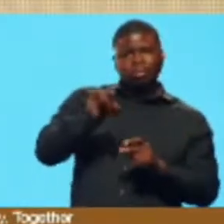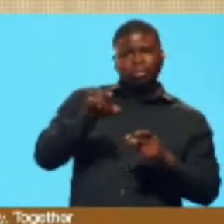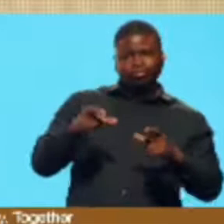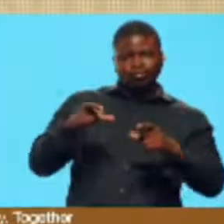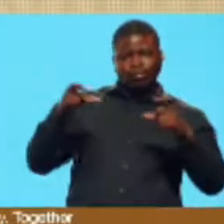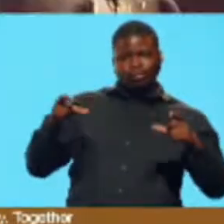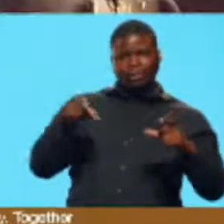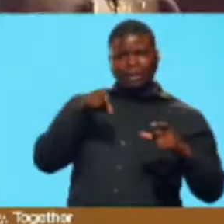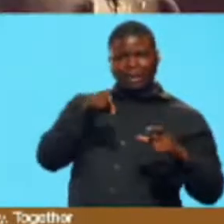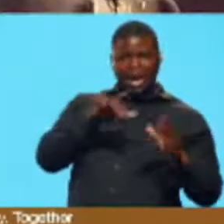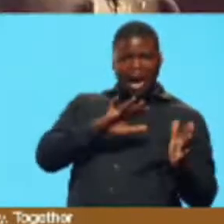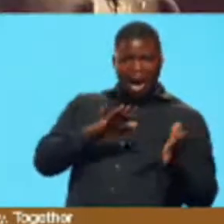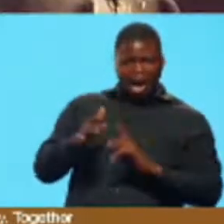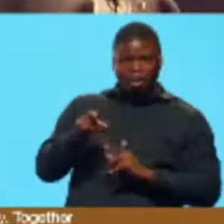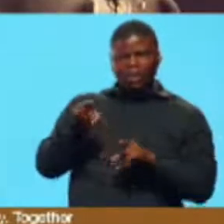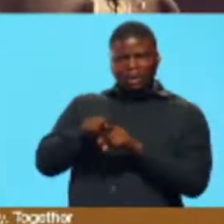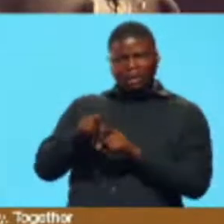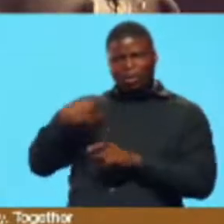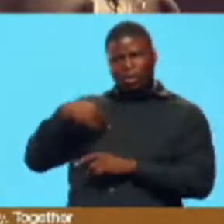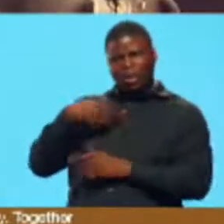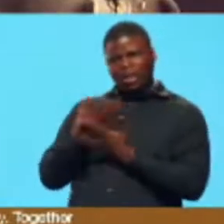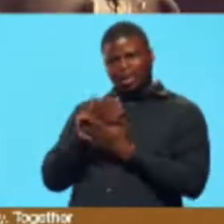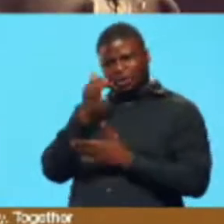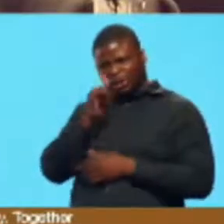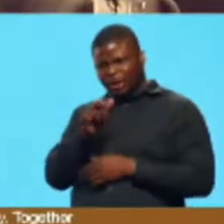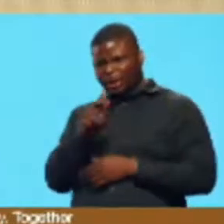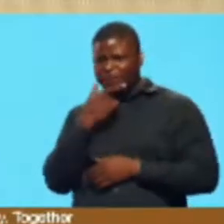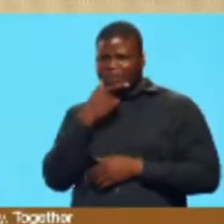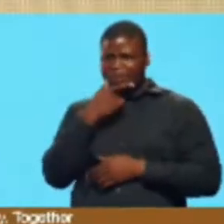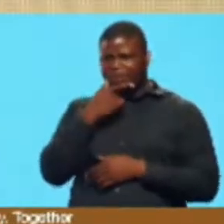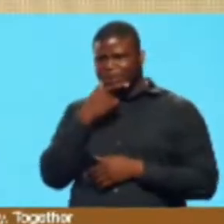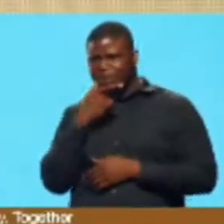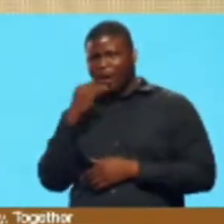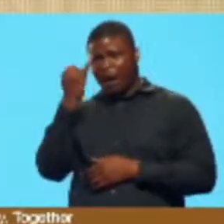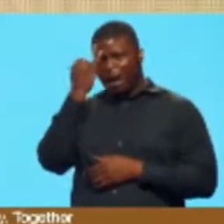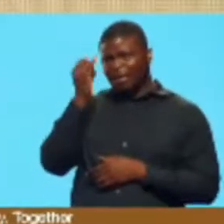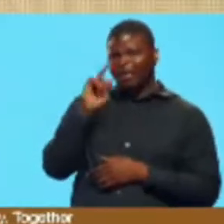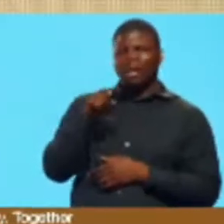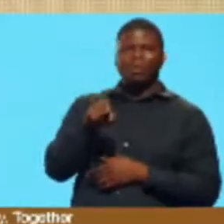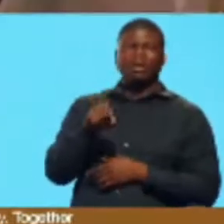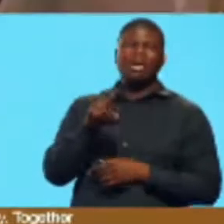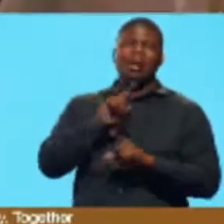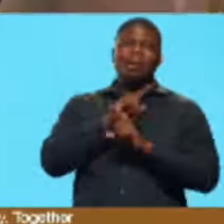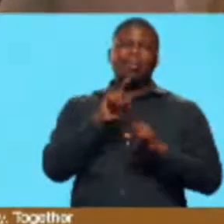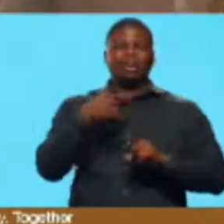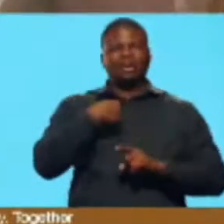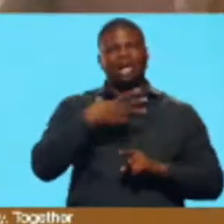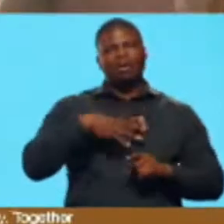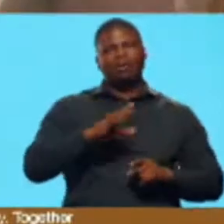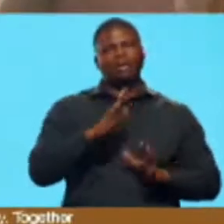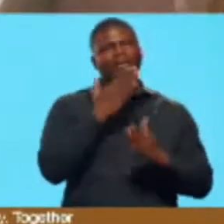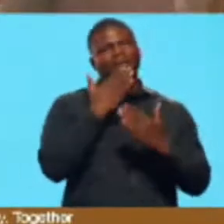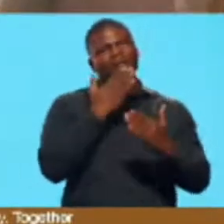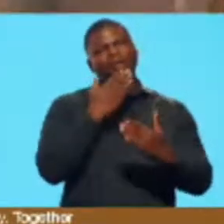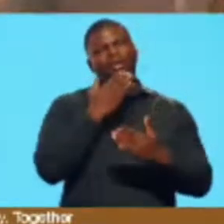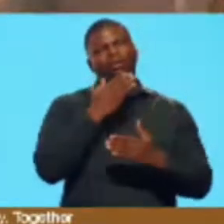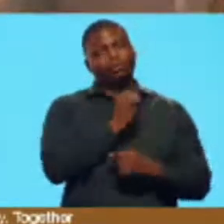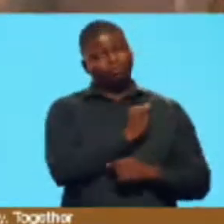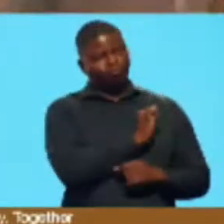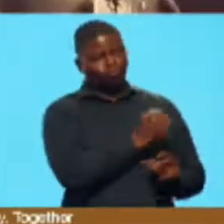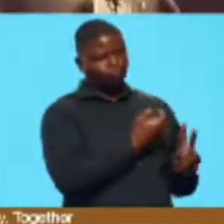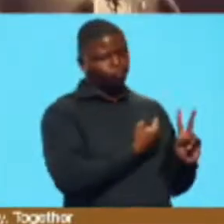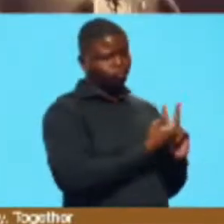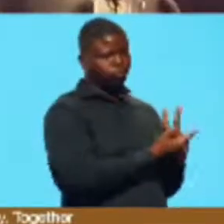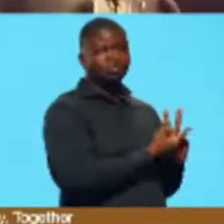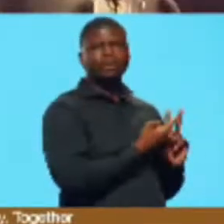logic. And we start there, and then we can move from there. But we want to thank you so much for your time, as well